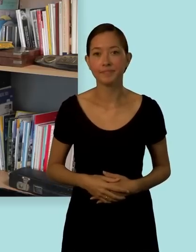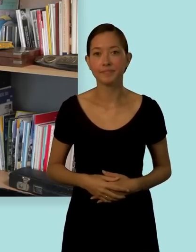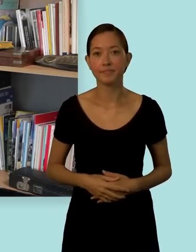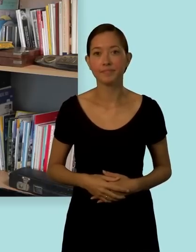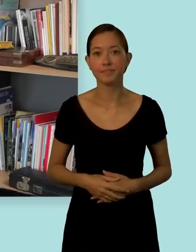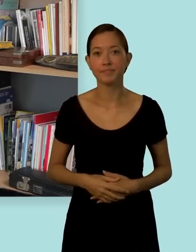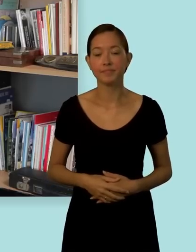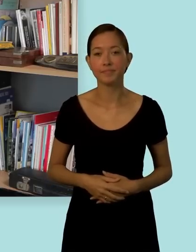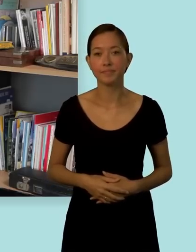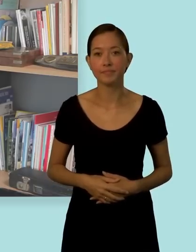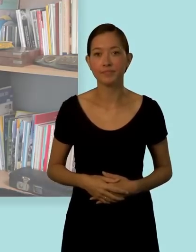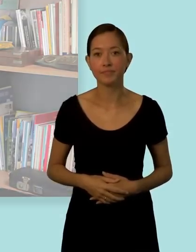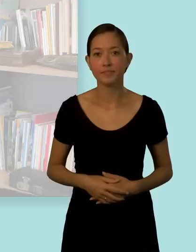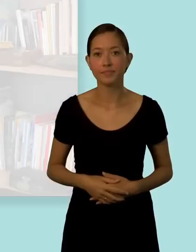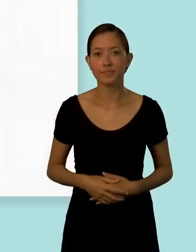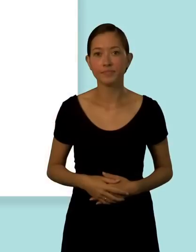Alzheimer's.